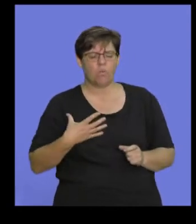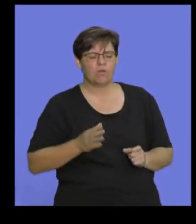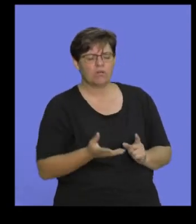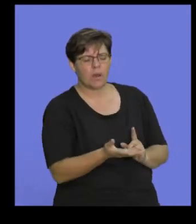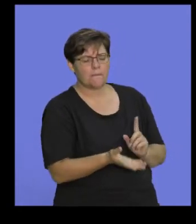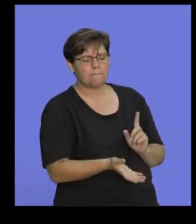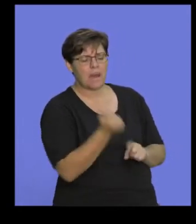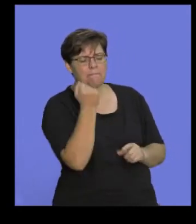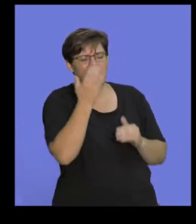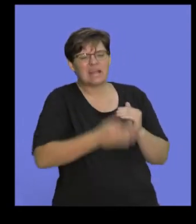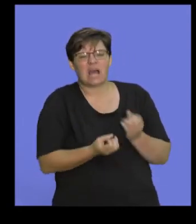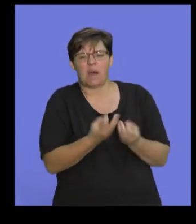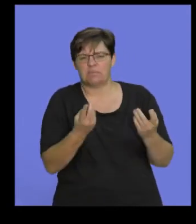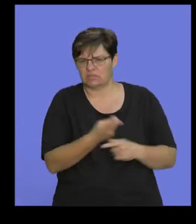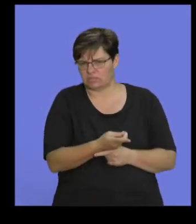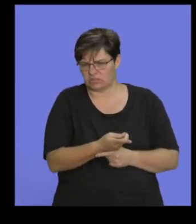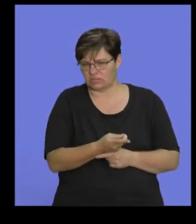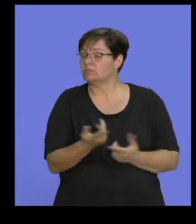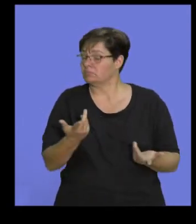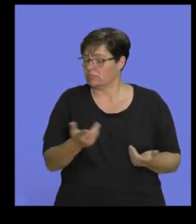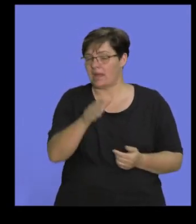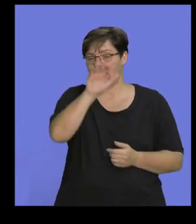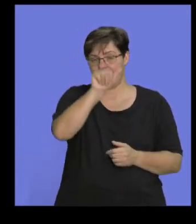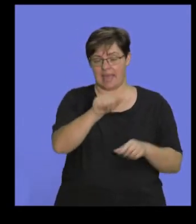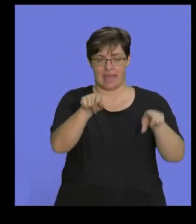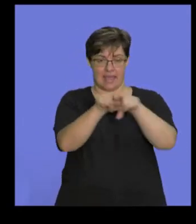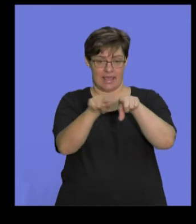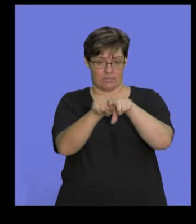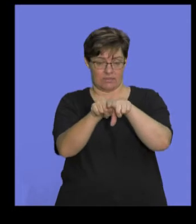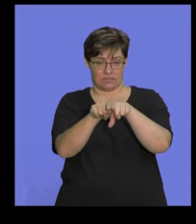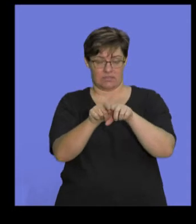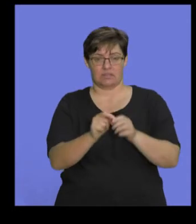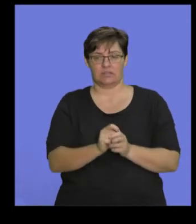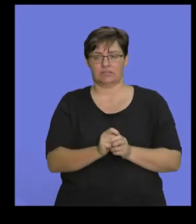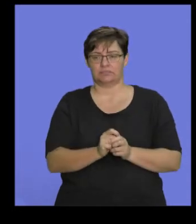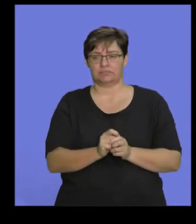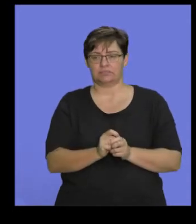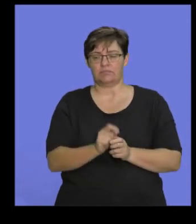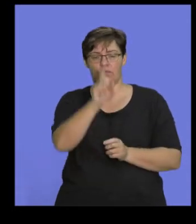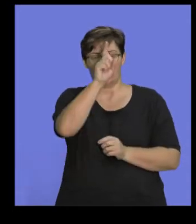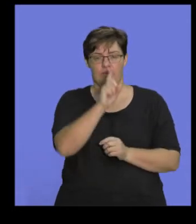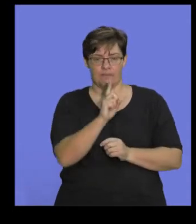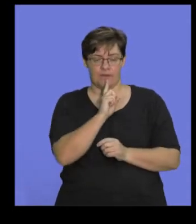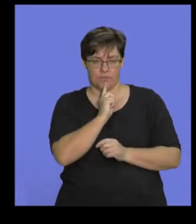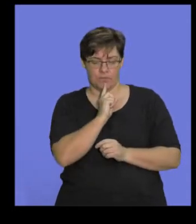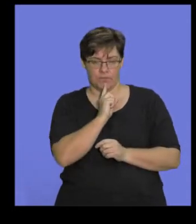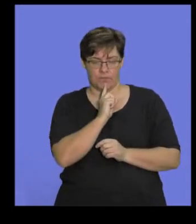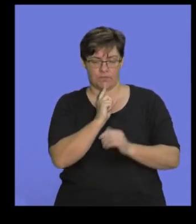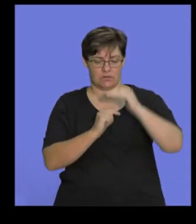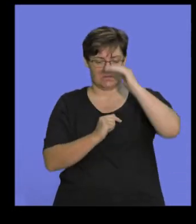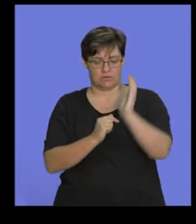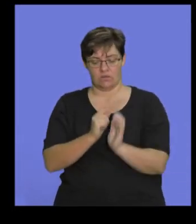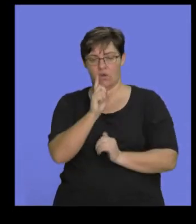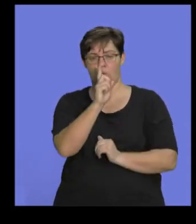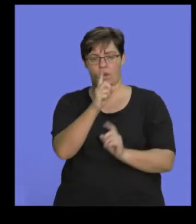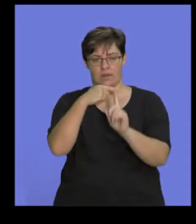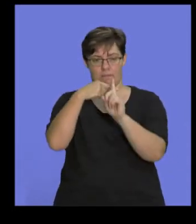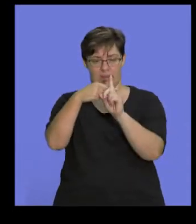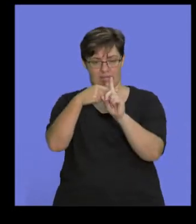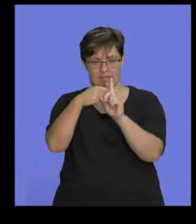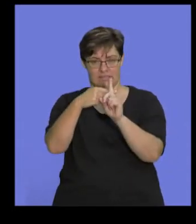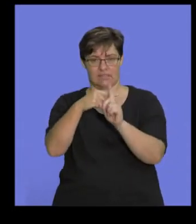that. So this would therefore be A is equals to the 1,000 rand into 1